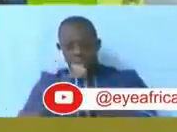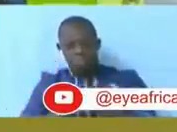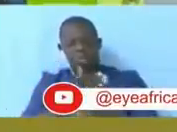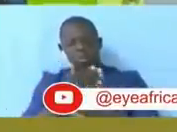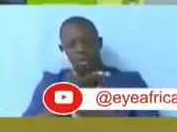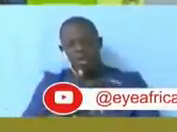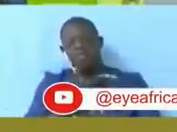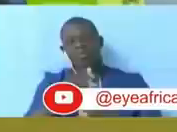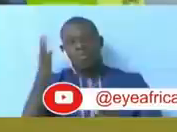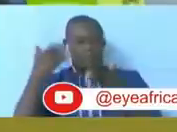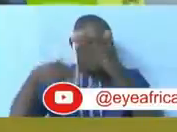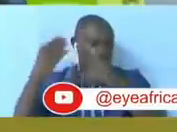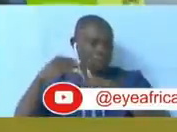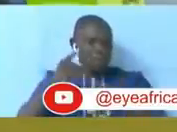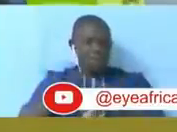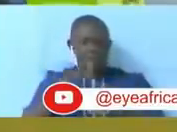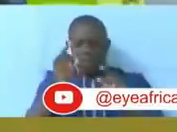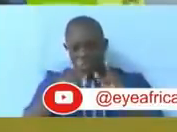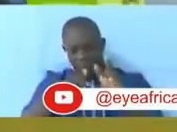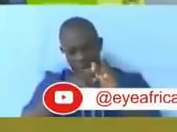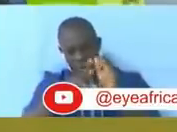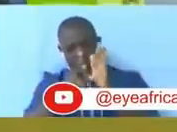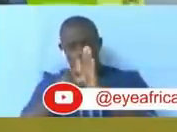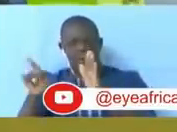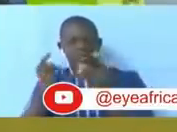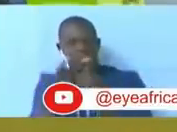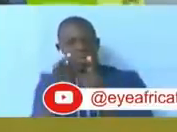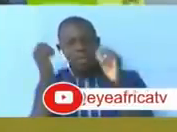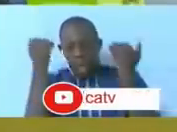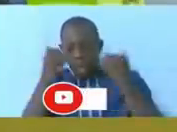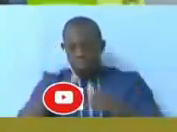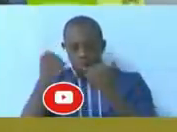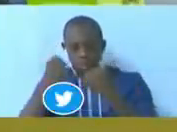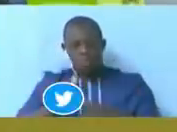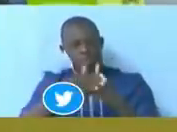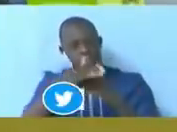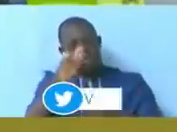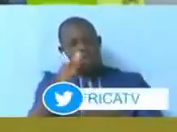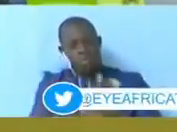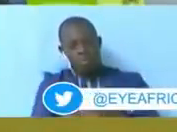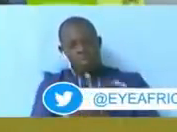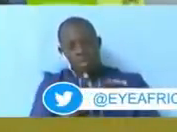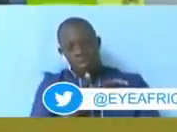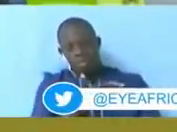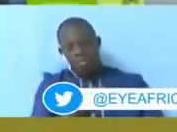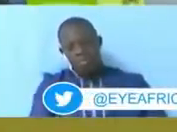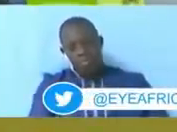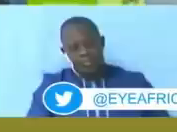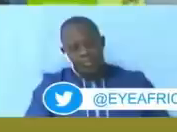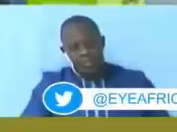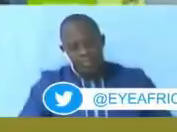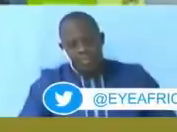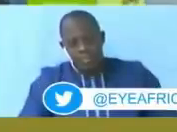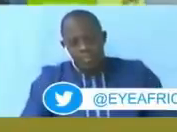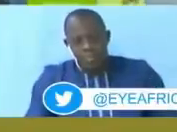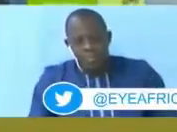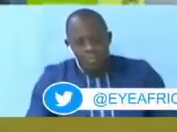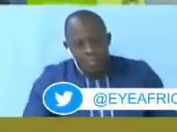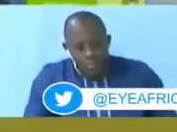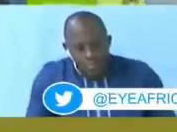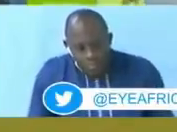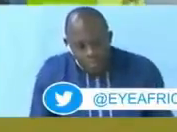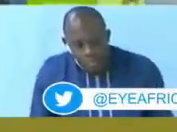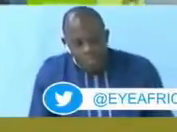What more? Kuolu menu kake ninku keta durong, menketa woku sangara ni mfasongoluti, itelika ka nyo